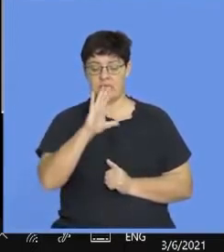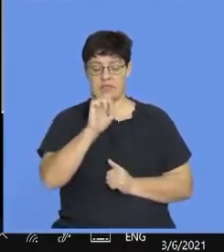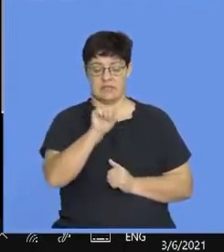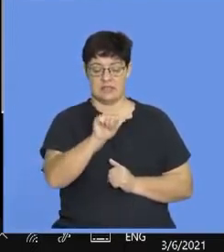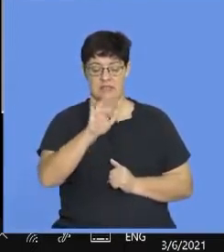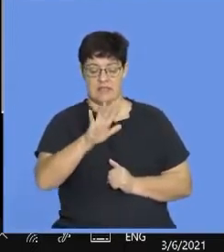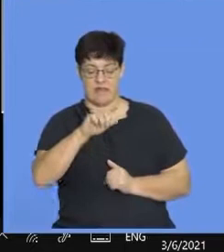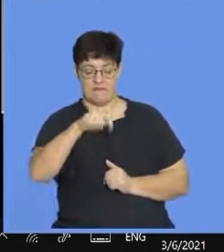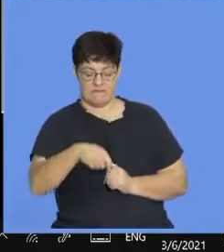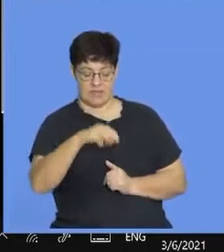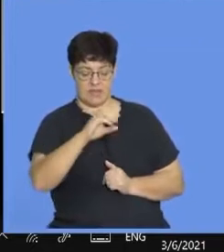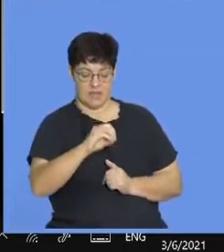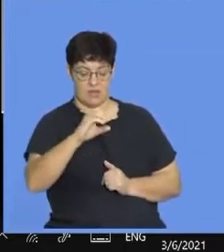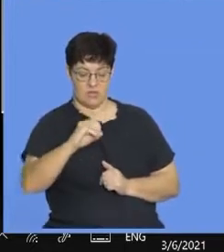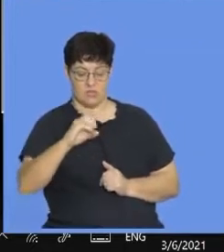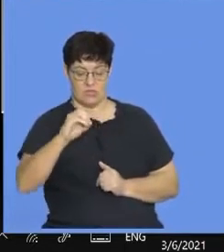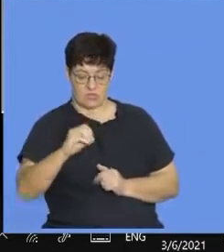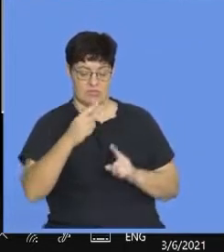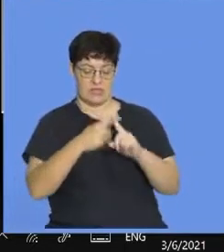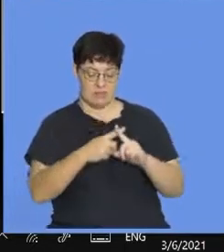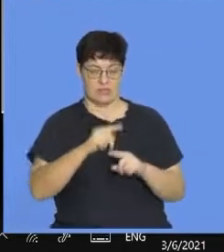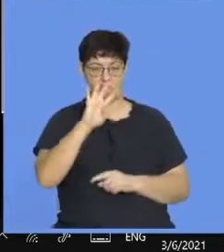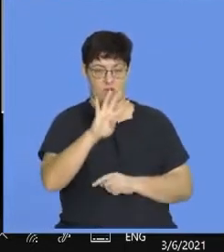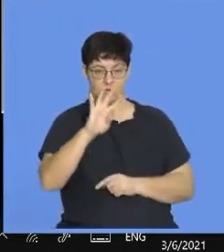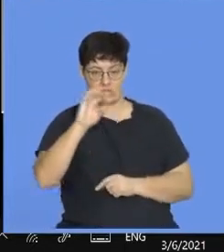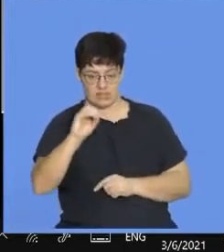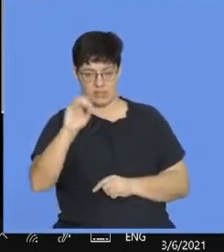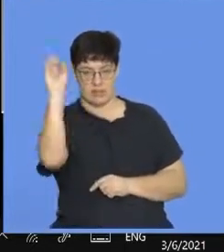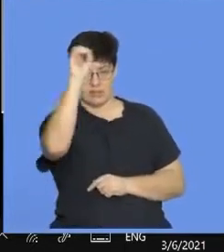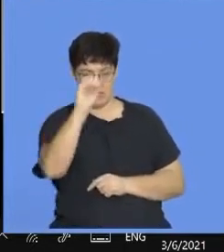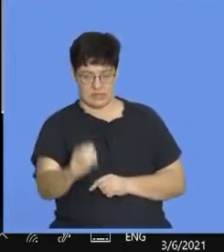65,000 times my 40%.